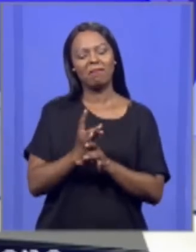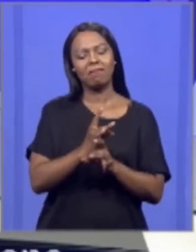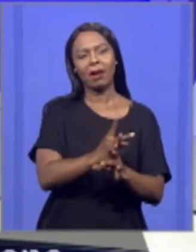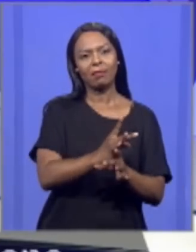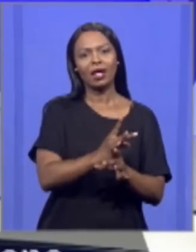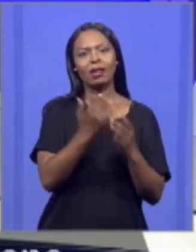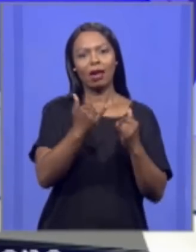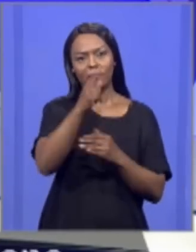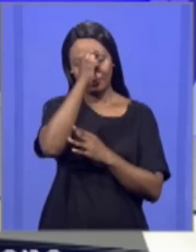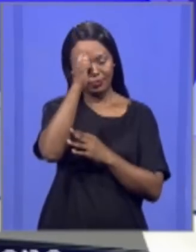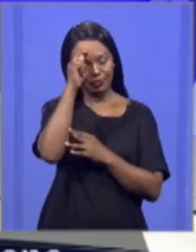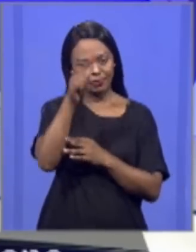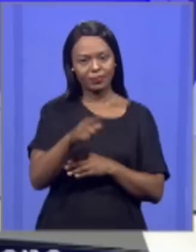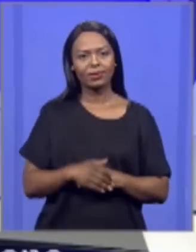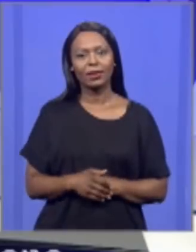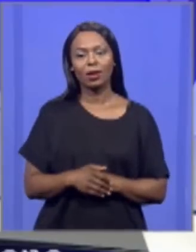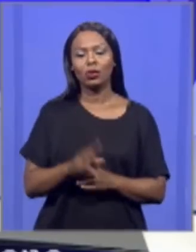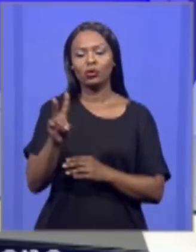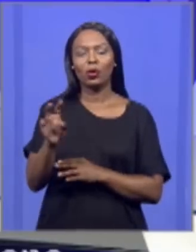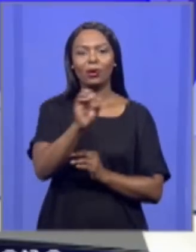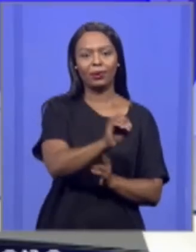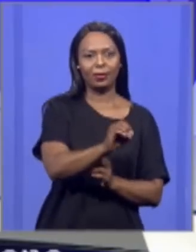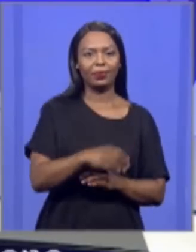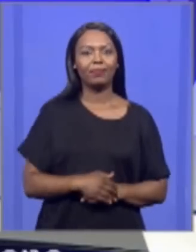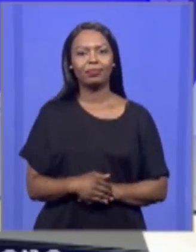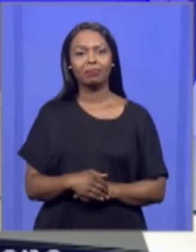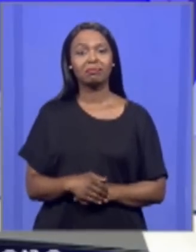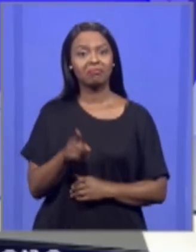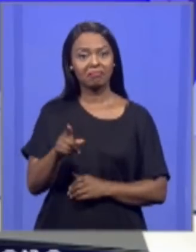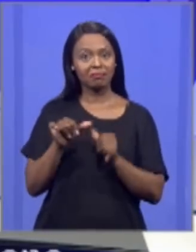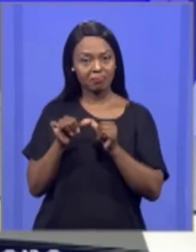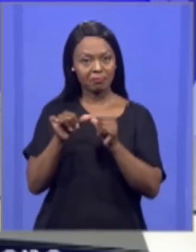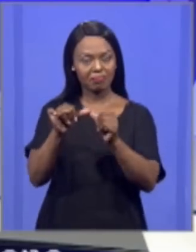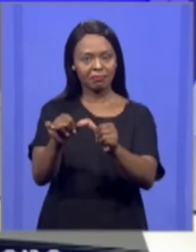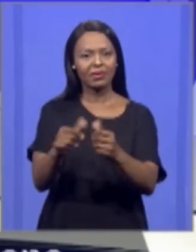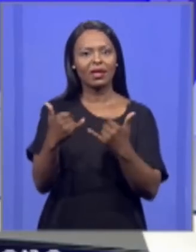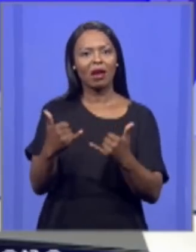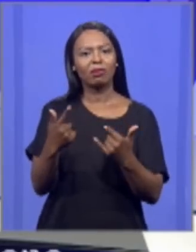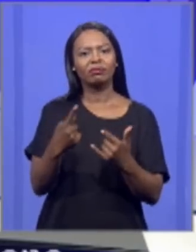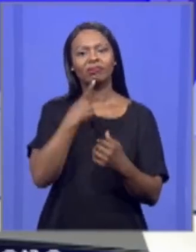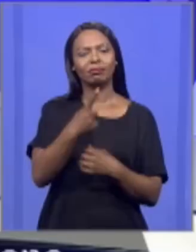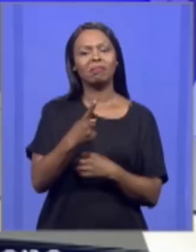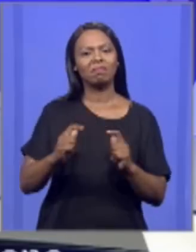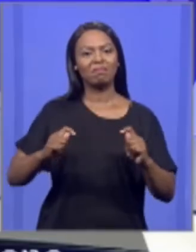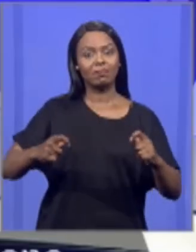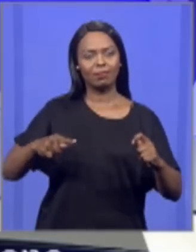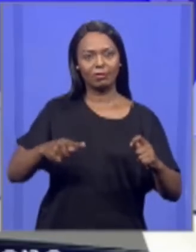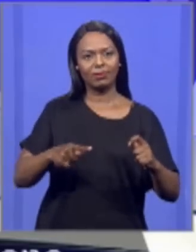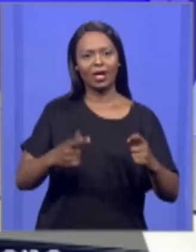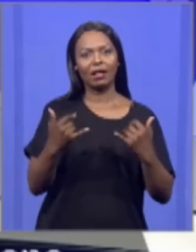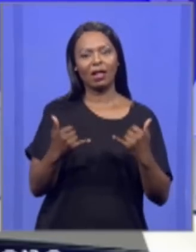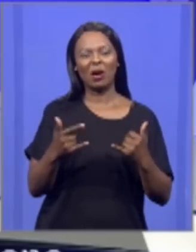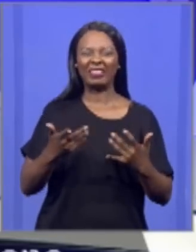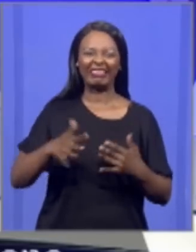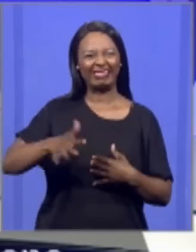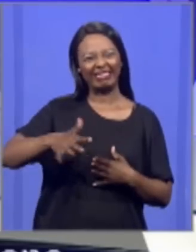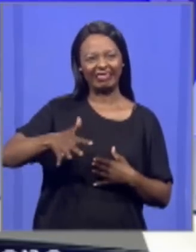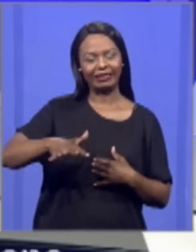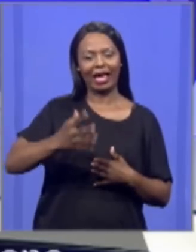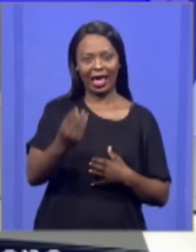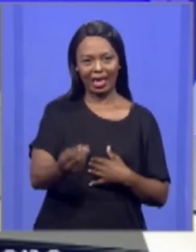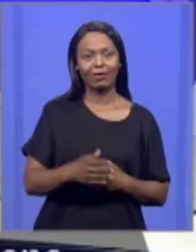bafana ka tše pedi go lefela. Beng gae ba ikgateletše ka bomorago ba Afrika Borwa bjo bo bego bo